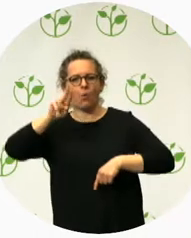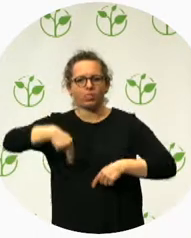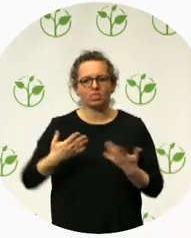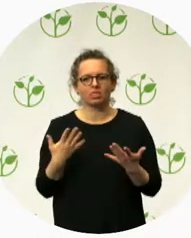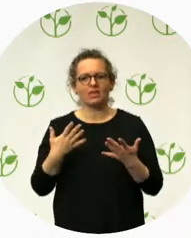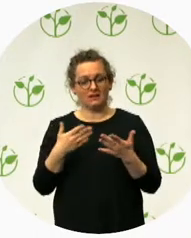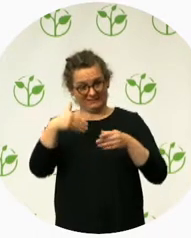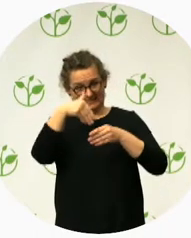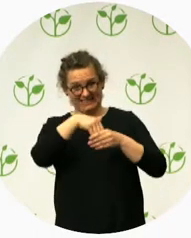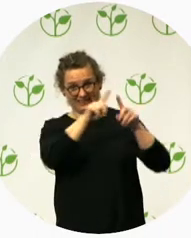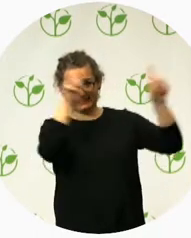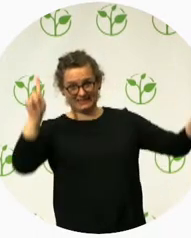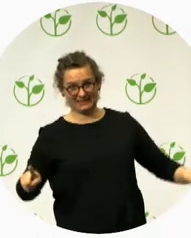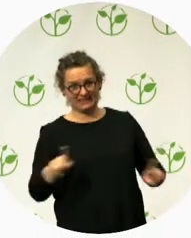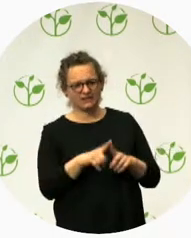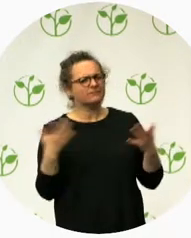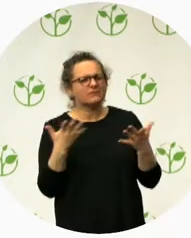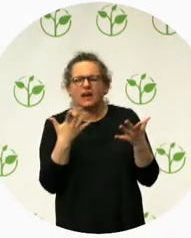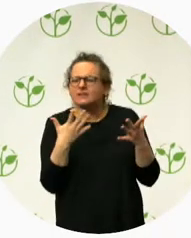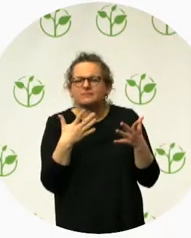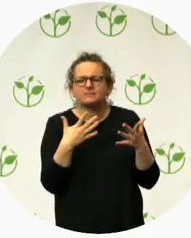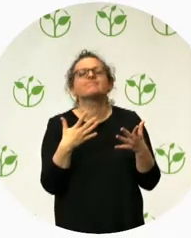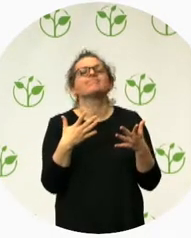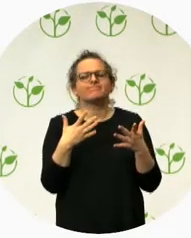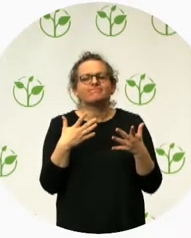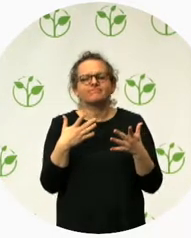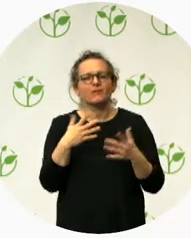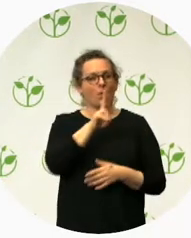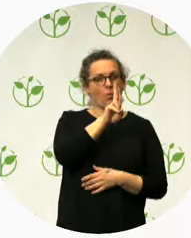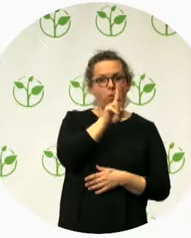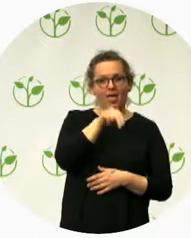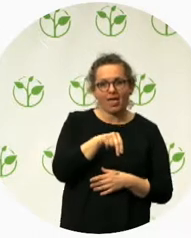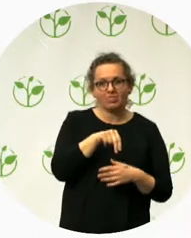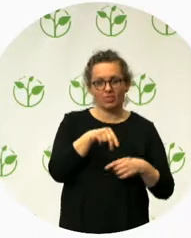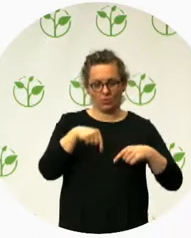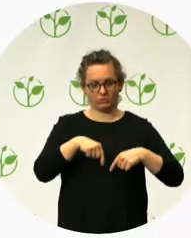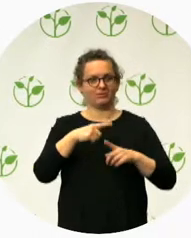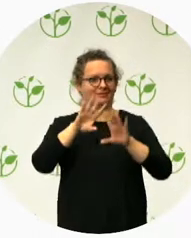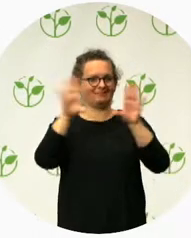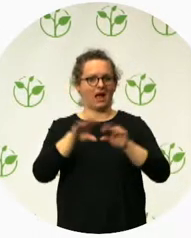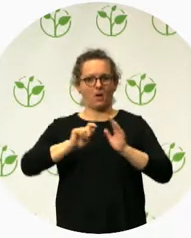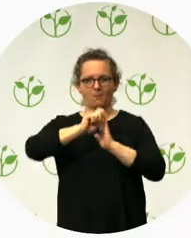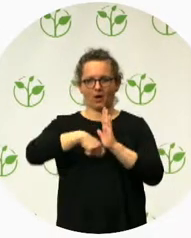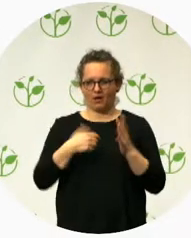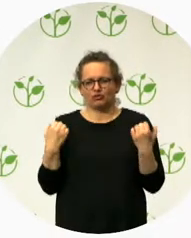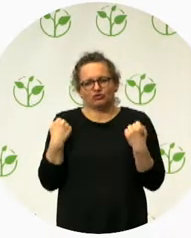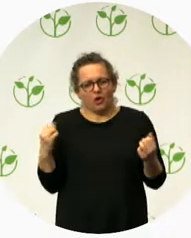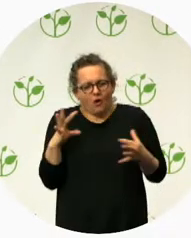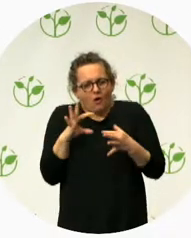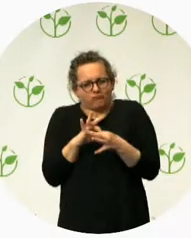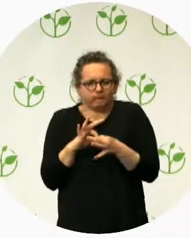very strongly held with the UN over the last 5 years. And a huge part of